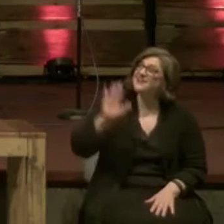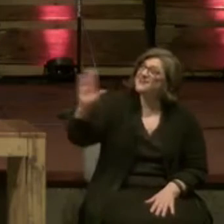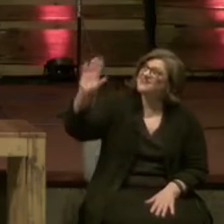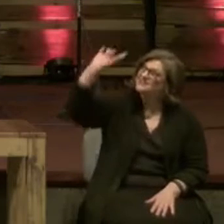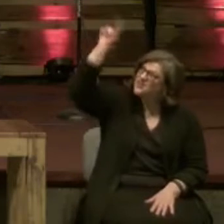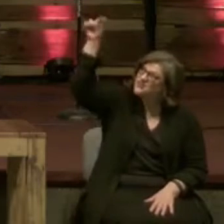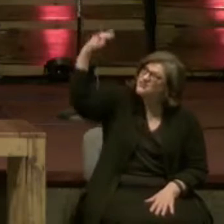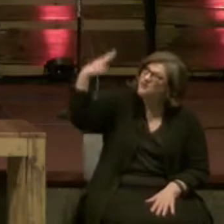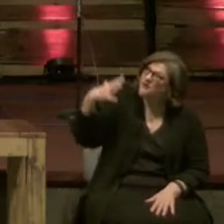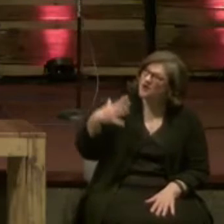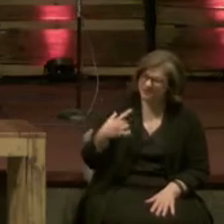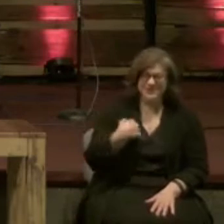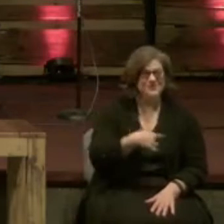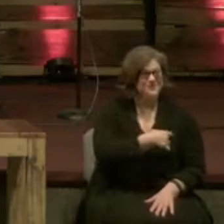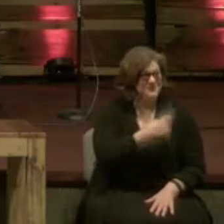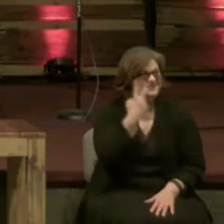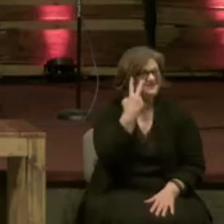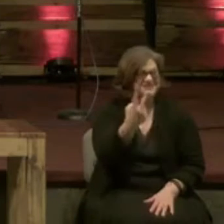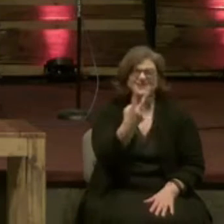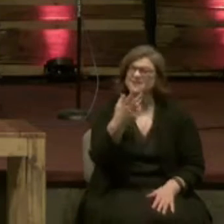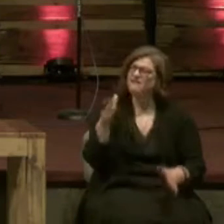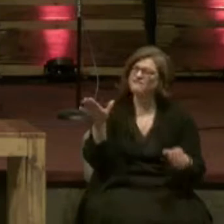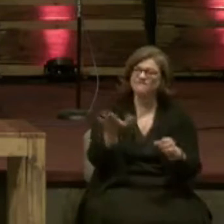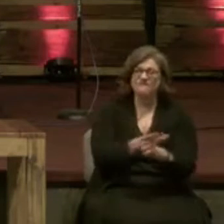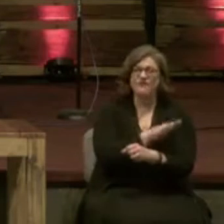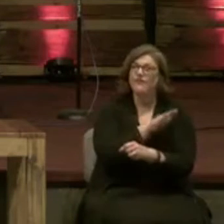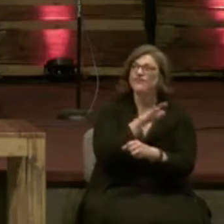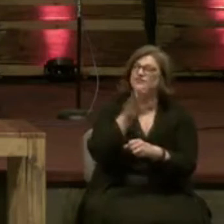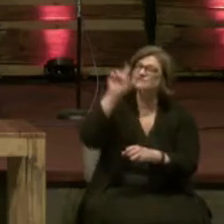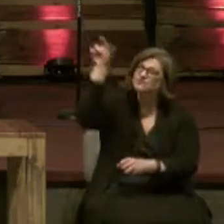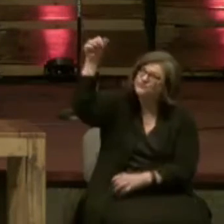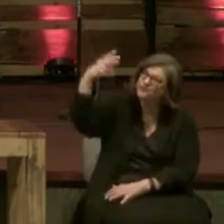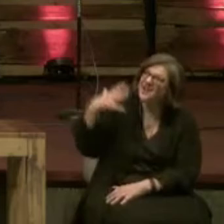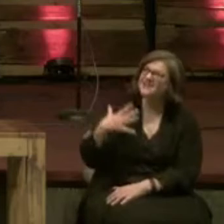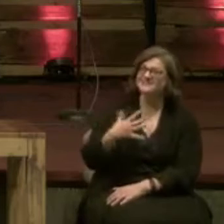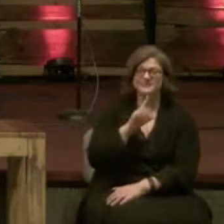came from the Father, full of grace and truth.